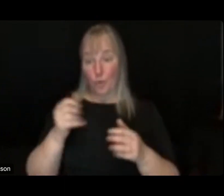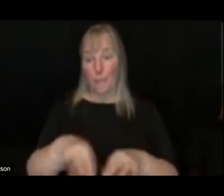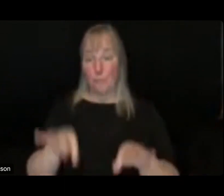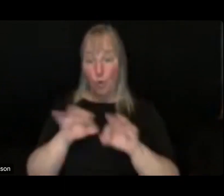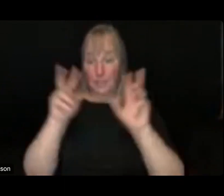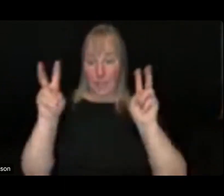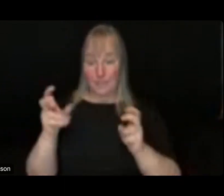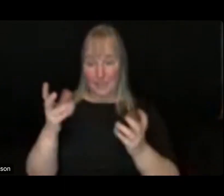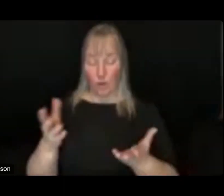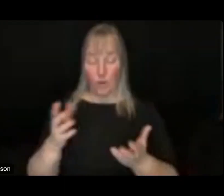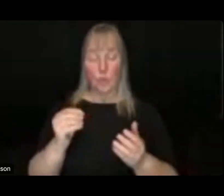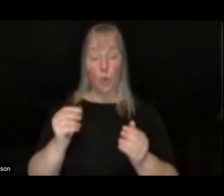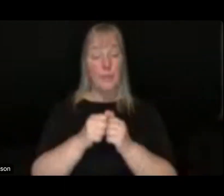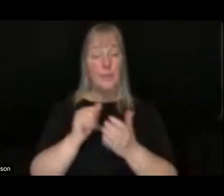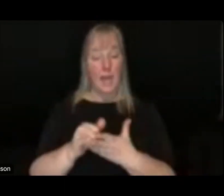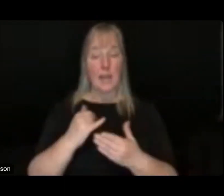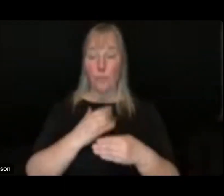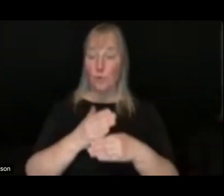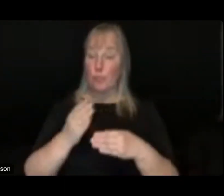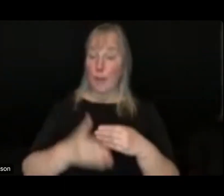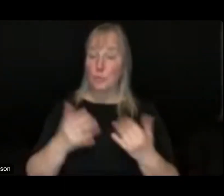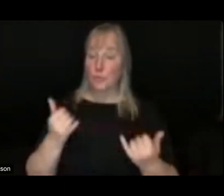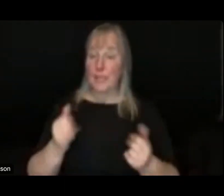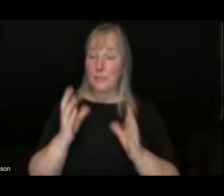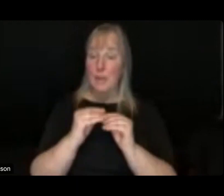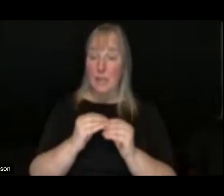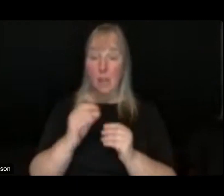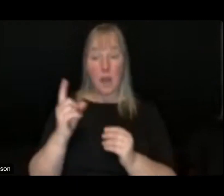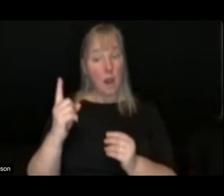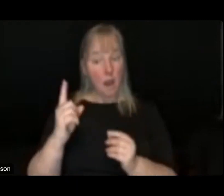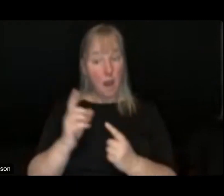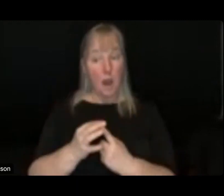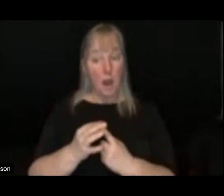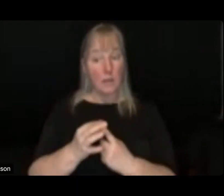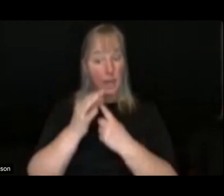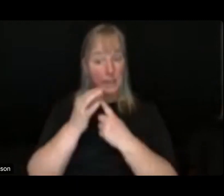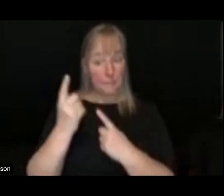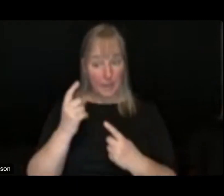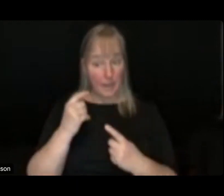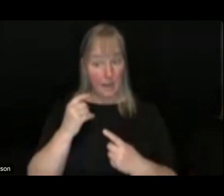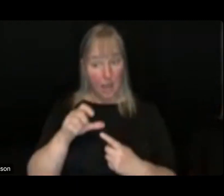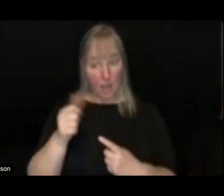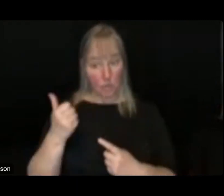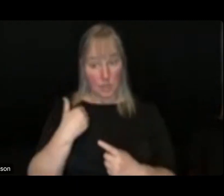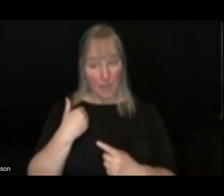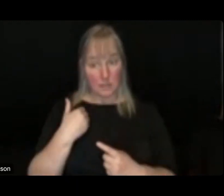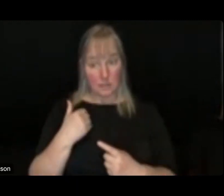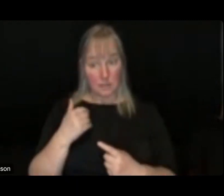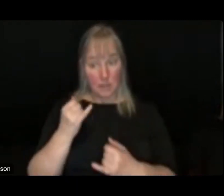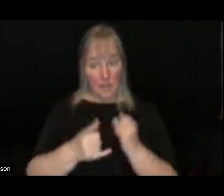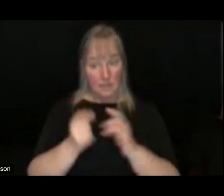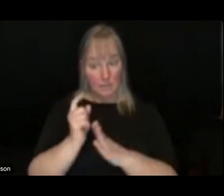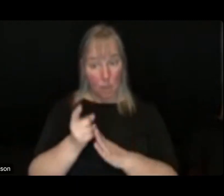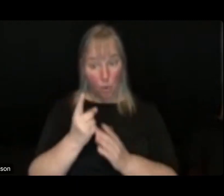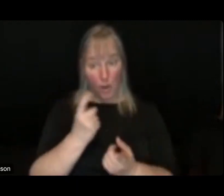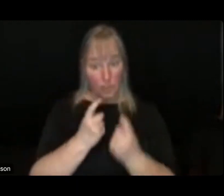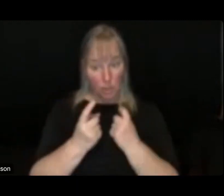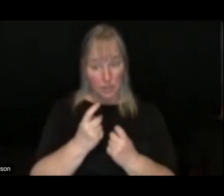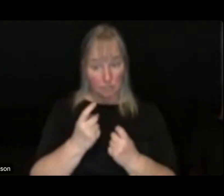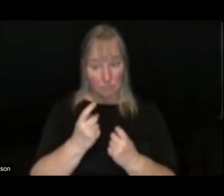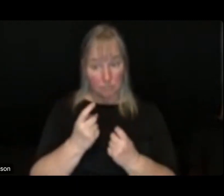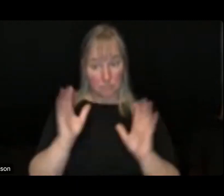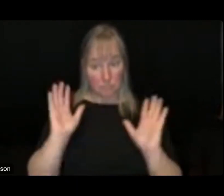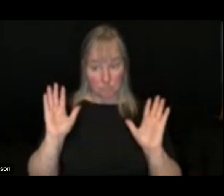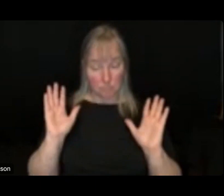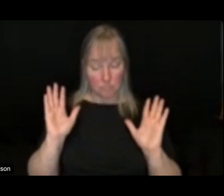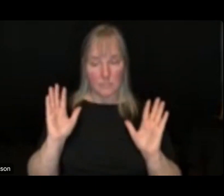wrap up today's meeting unless anybody else have last minute questions. All right. If not, then I just want to